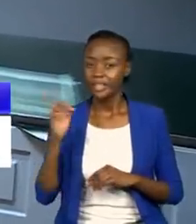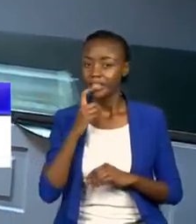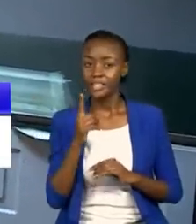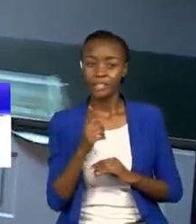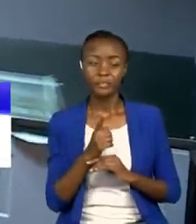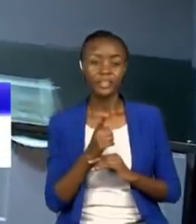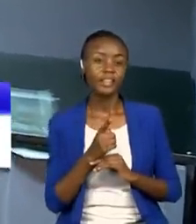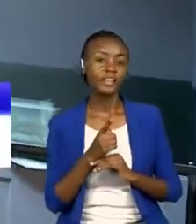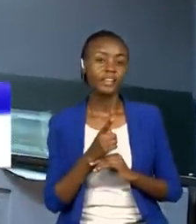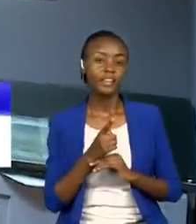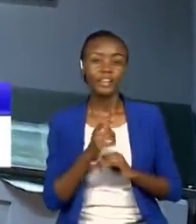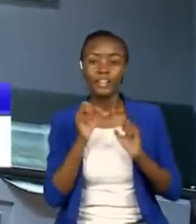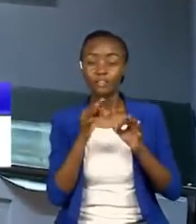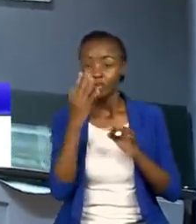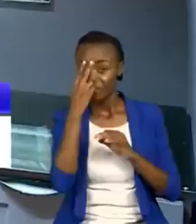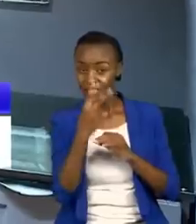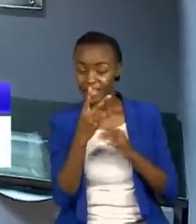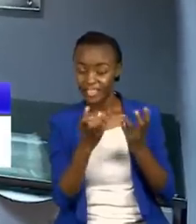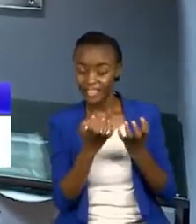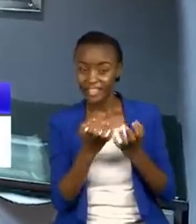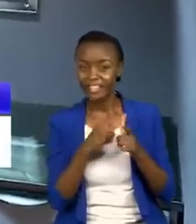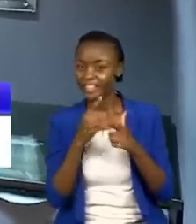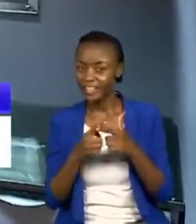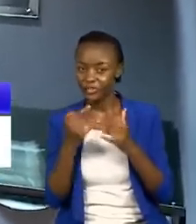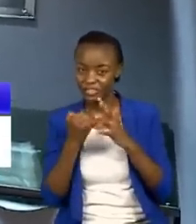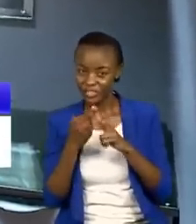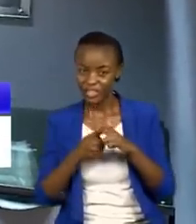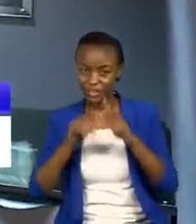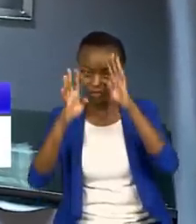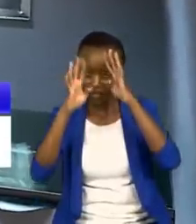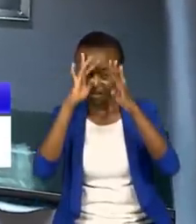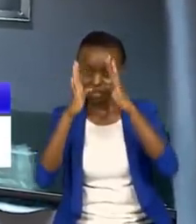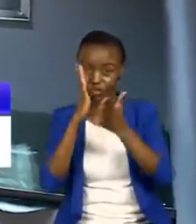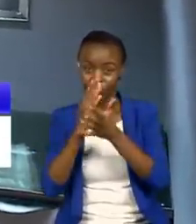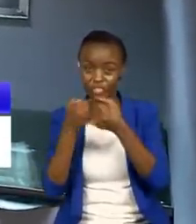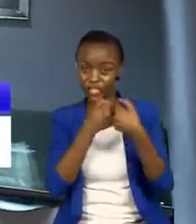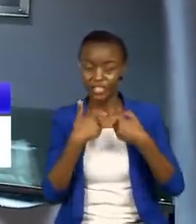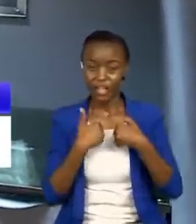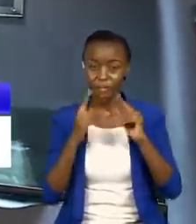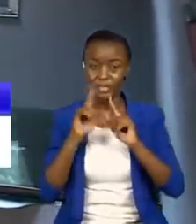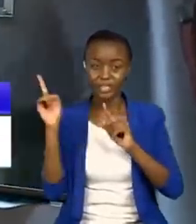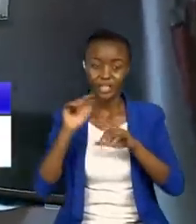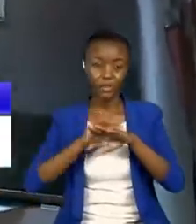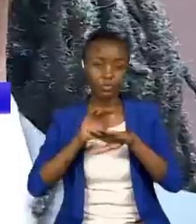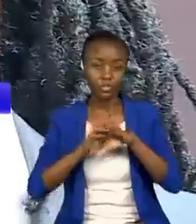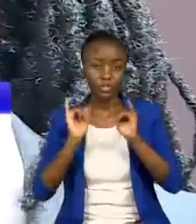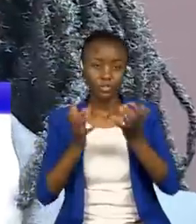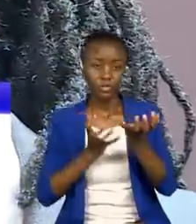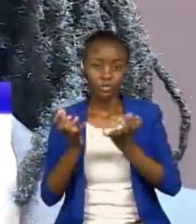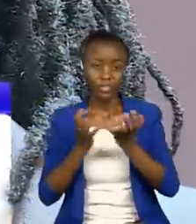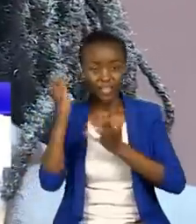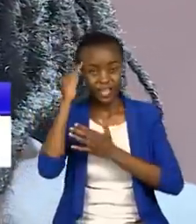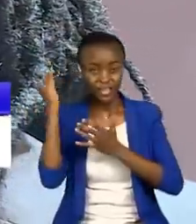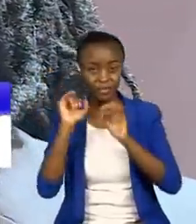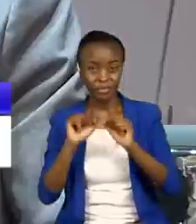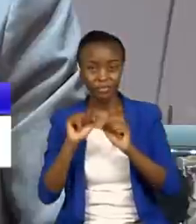is the mother of invention. And in as much as the pandemic is here with us, a new business model is not far from your sight. Just